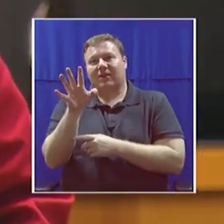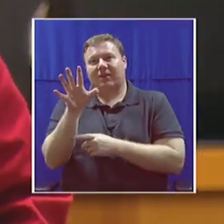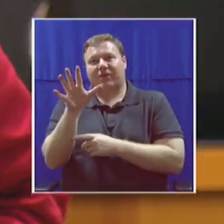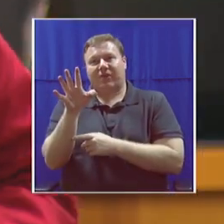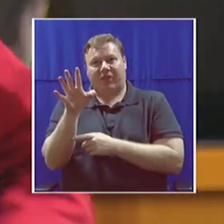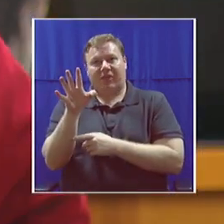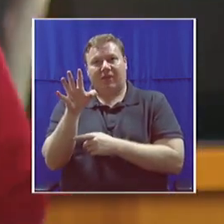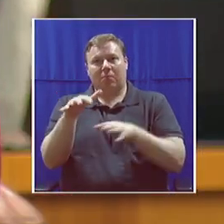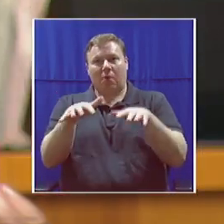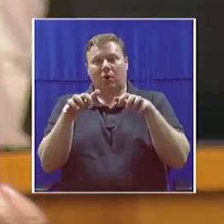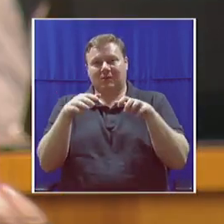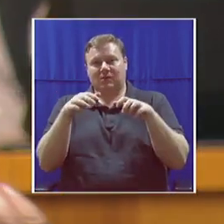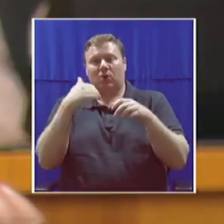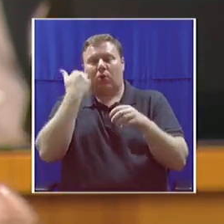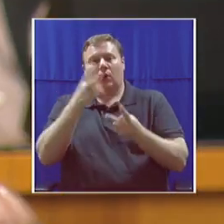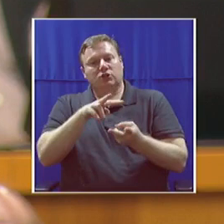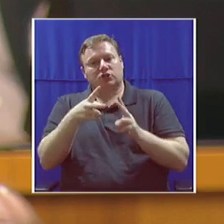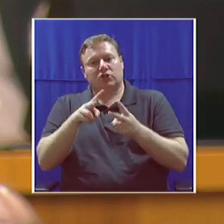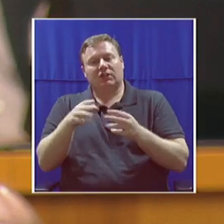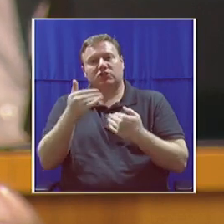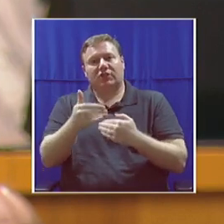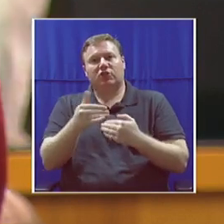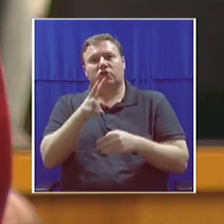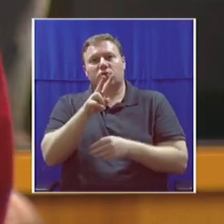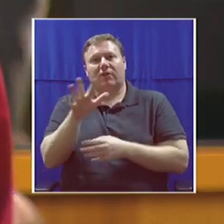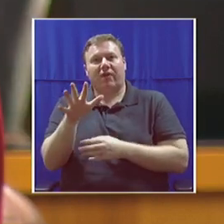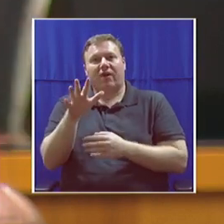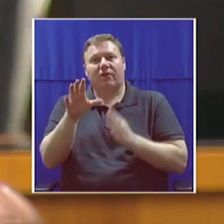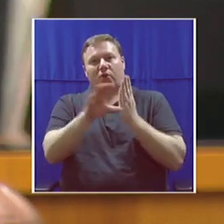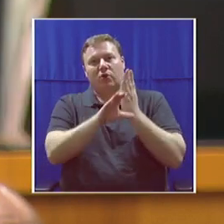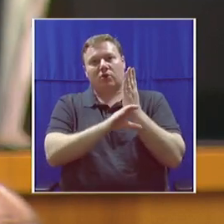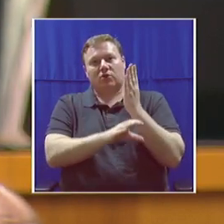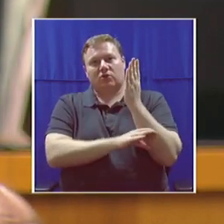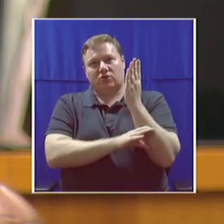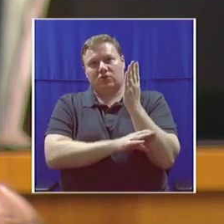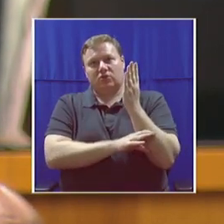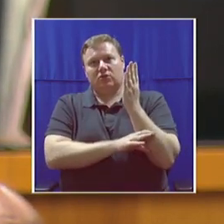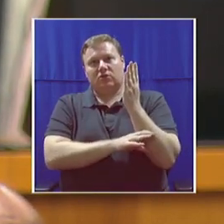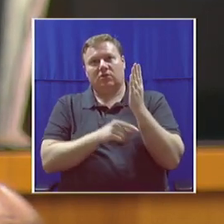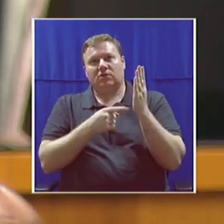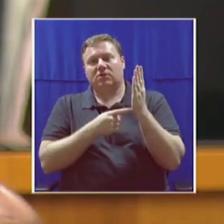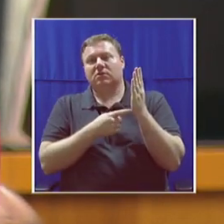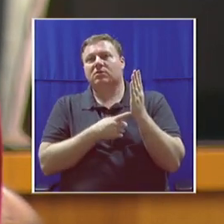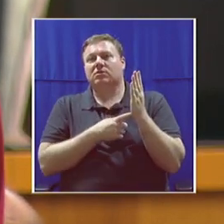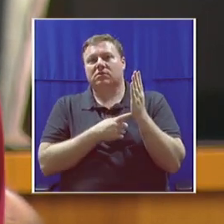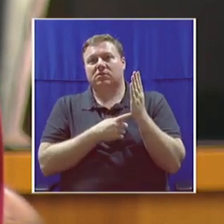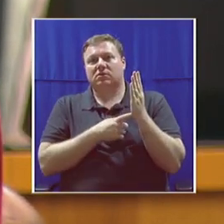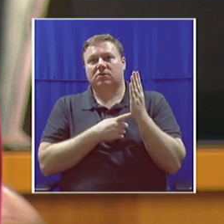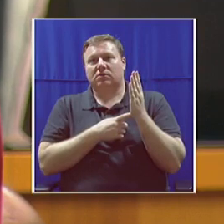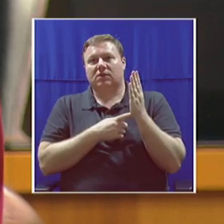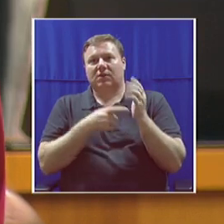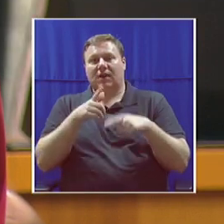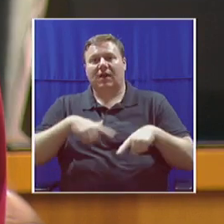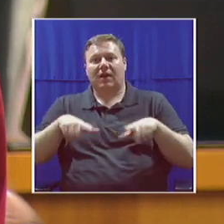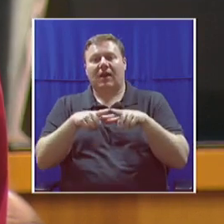amendment of section 25 of the Constitution H to usher in the redistribution of